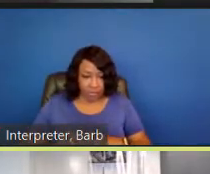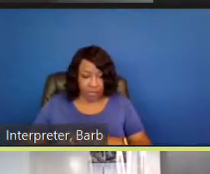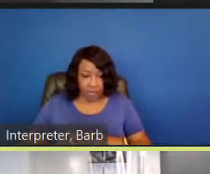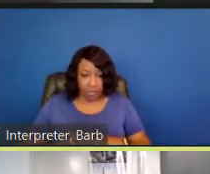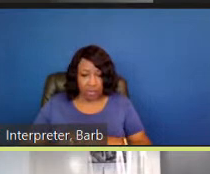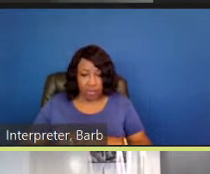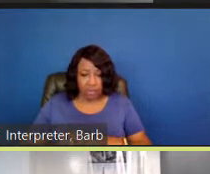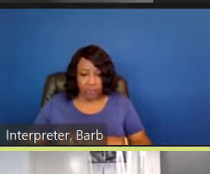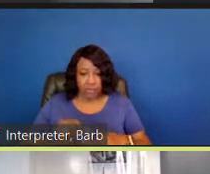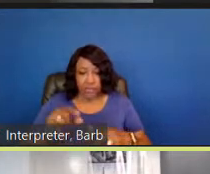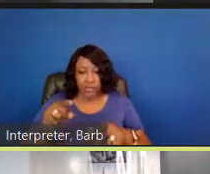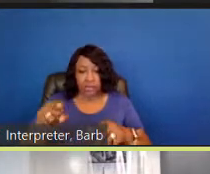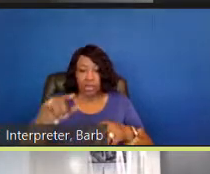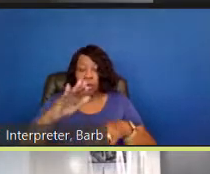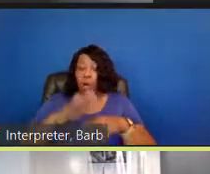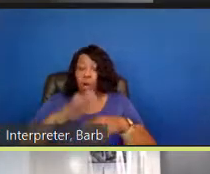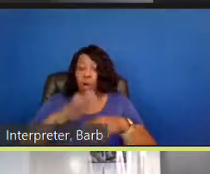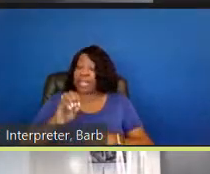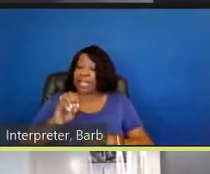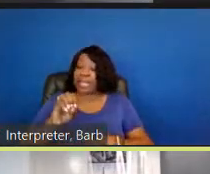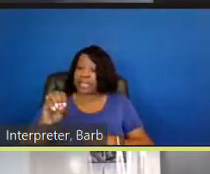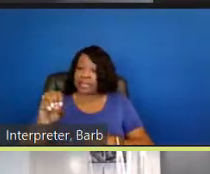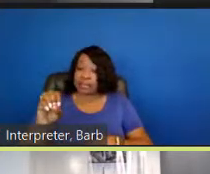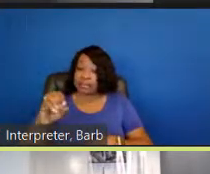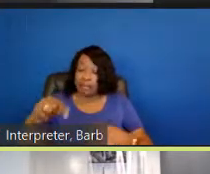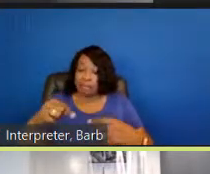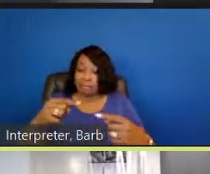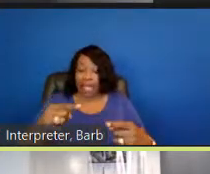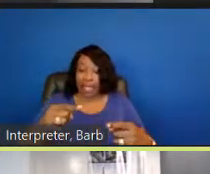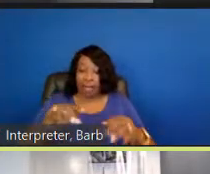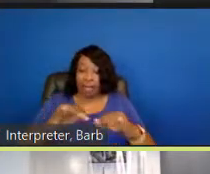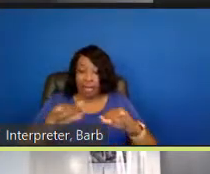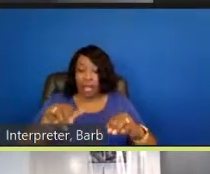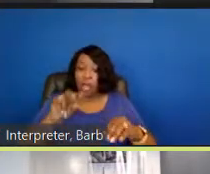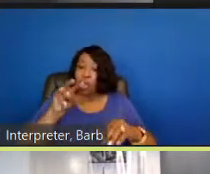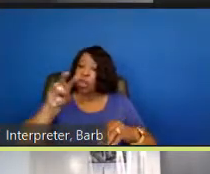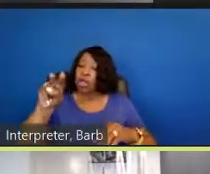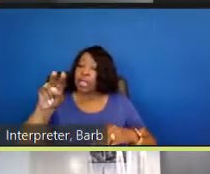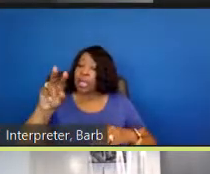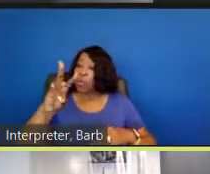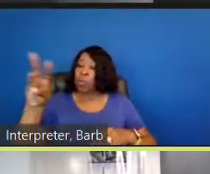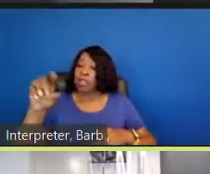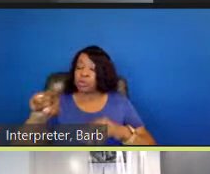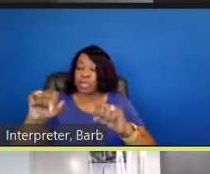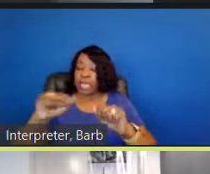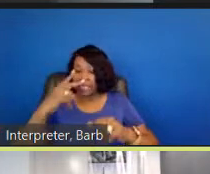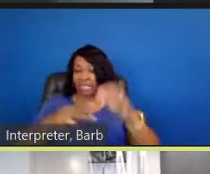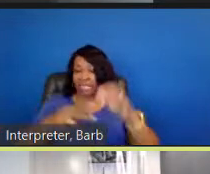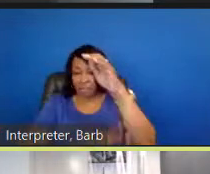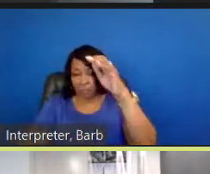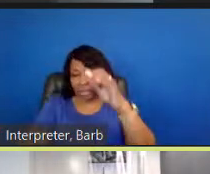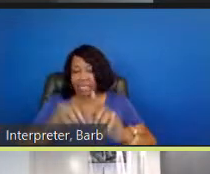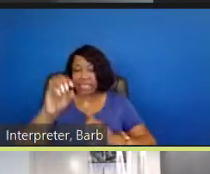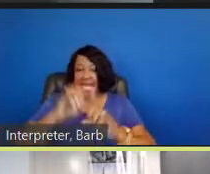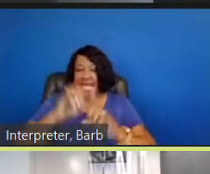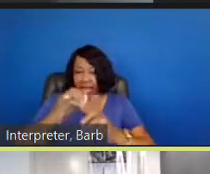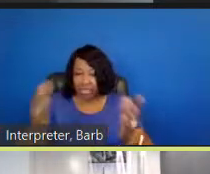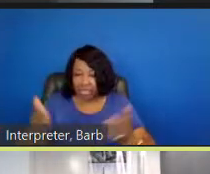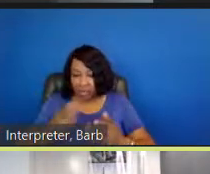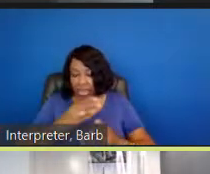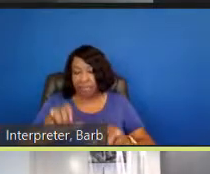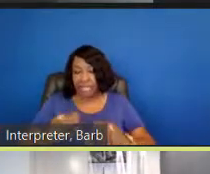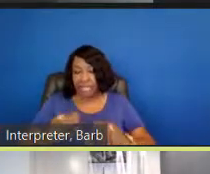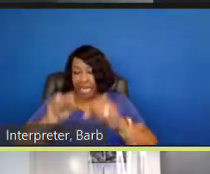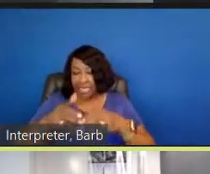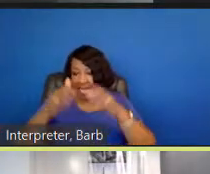View on the eastbound platform looking west. You can see the bridge and the elevators here, and the station house is on